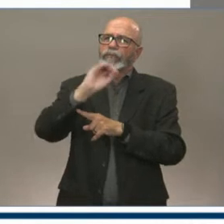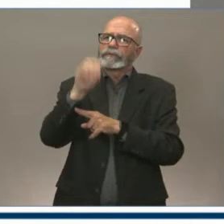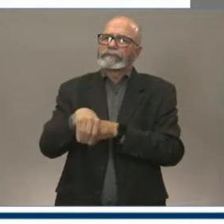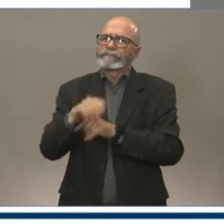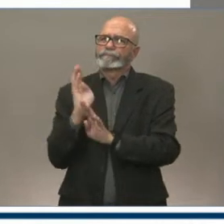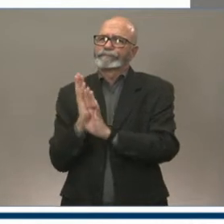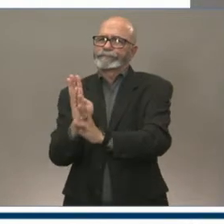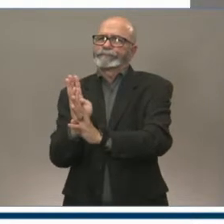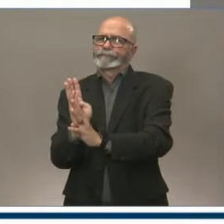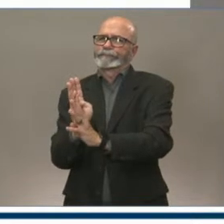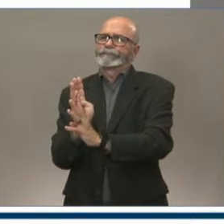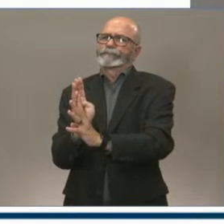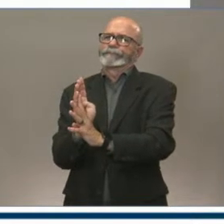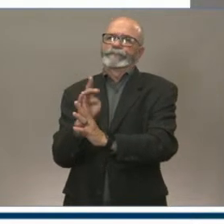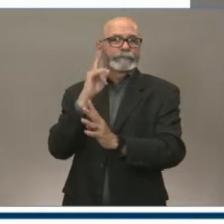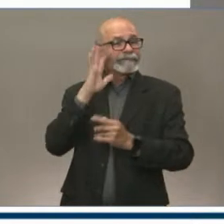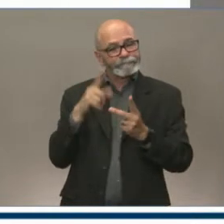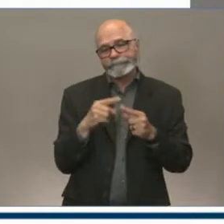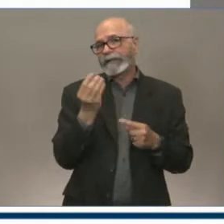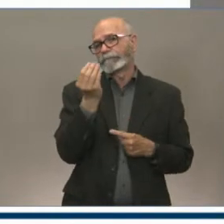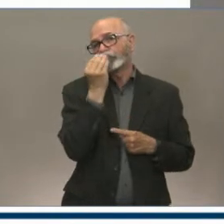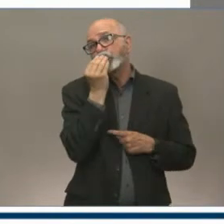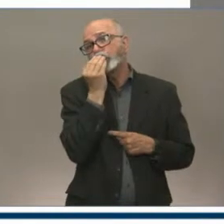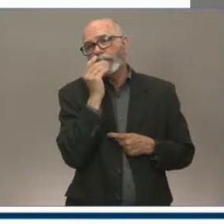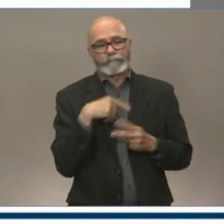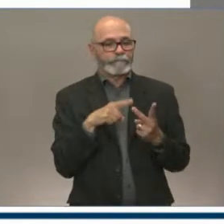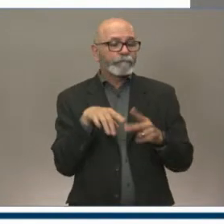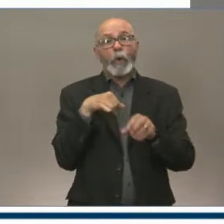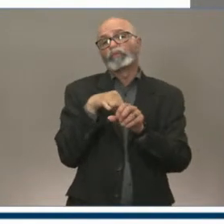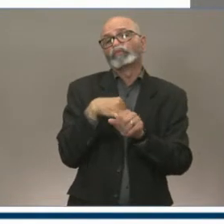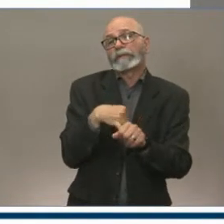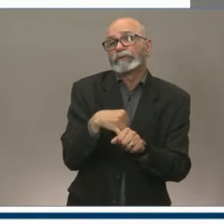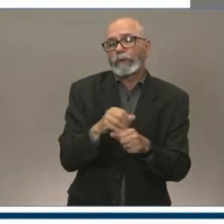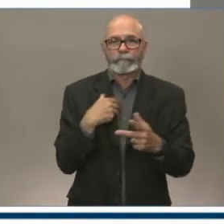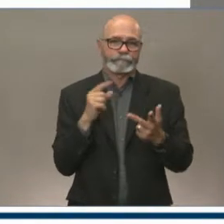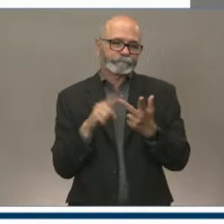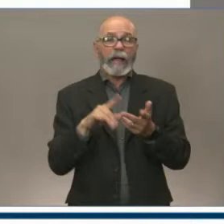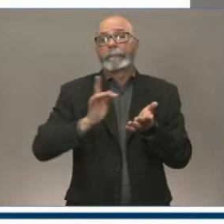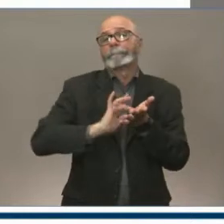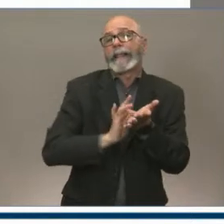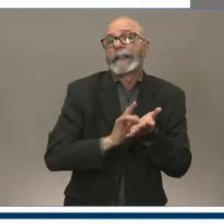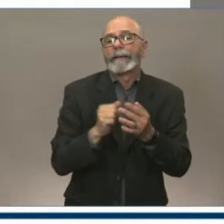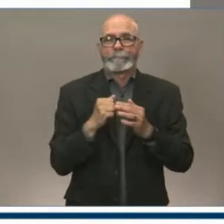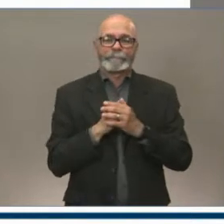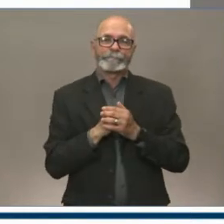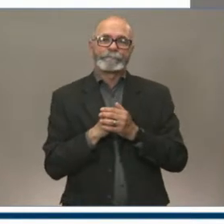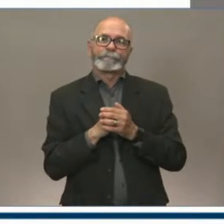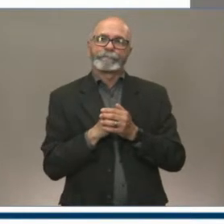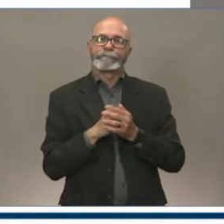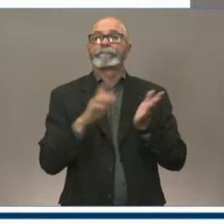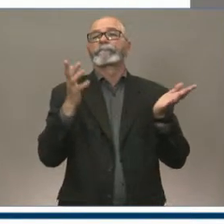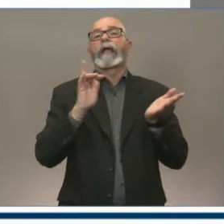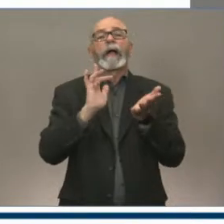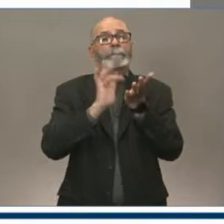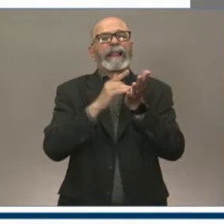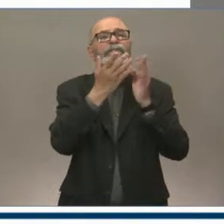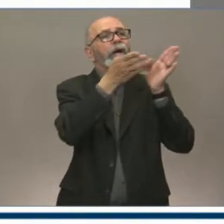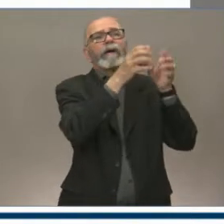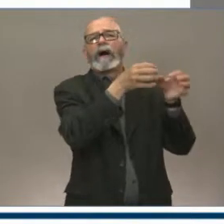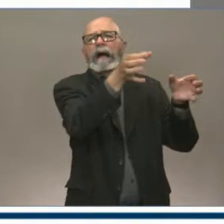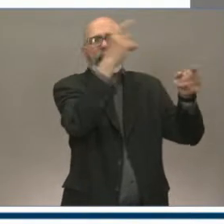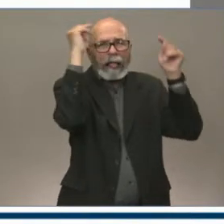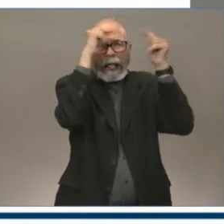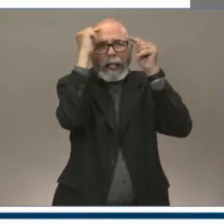provide food, pharmaceutical products, medicine and medical devices, personal hygiene